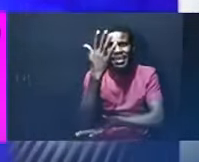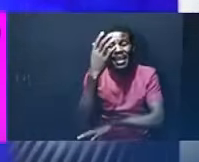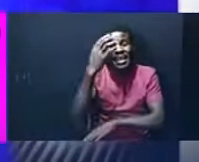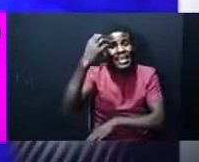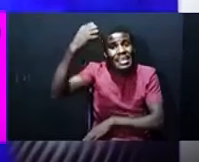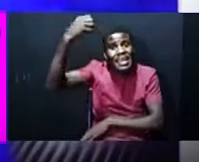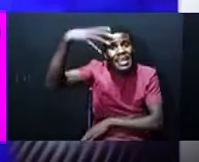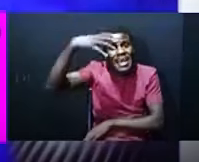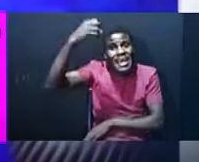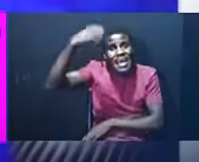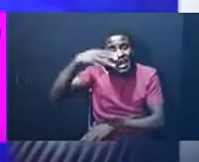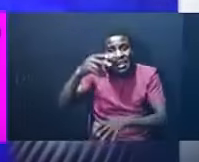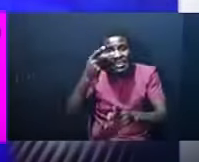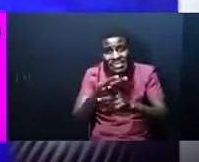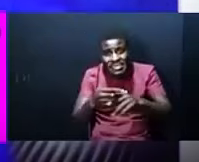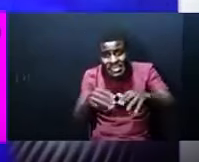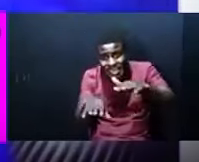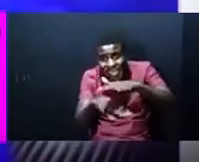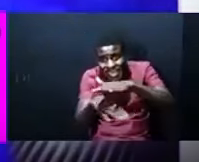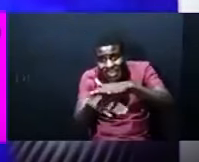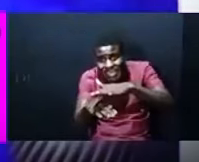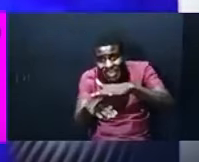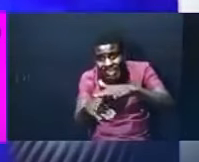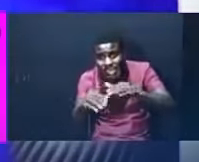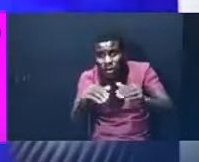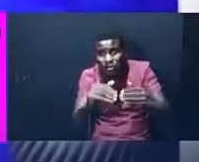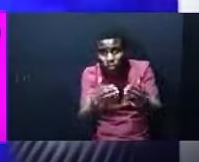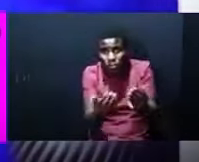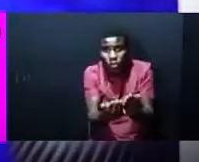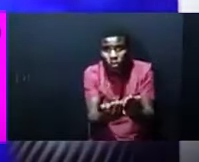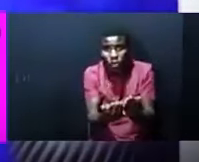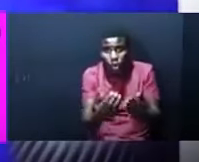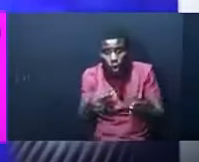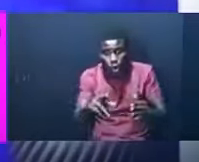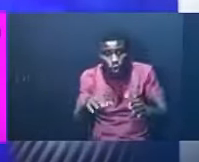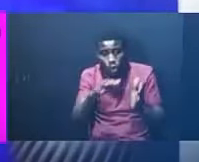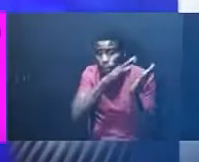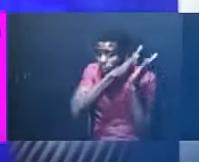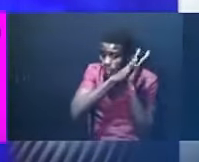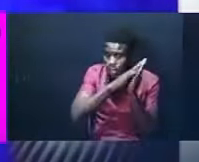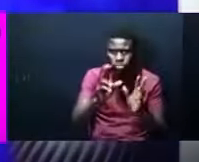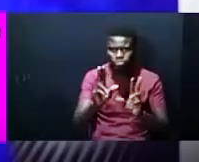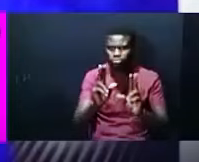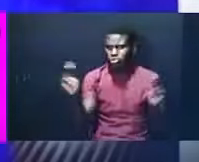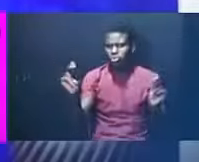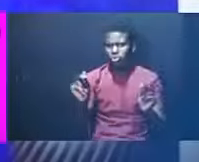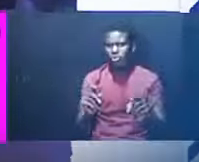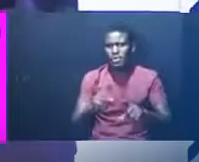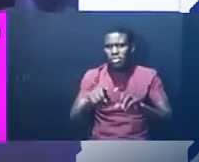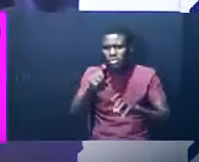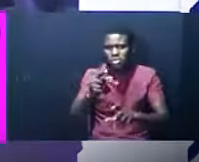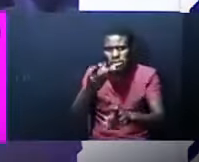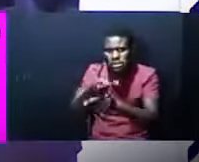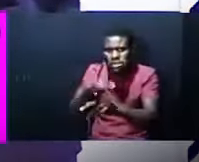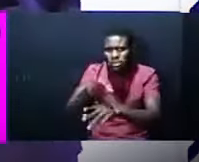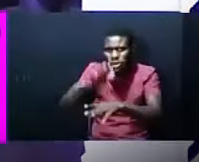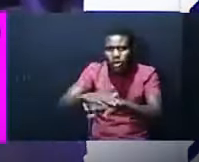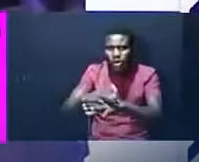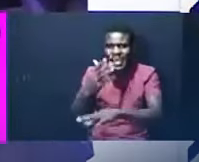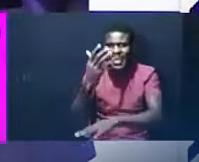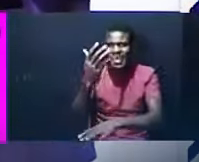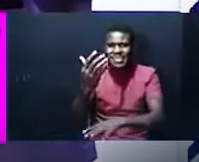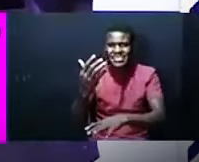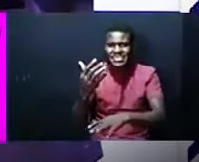bed? Instead, don't you put it on its stand?" Now, say one say, "What the cania